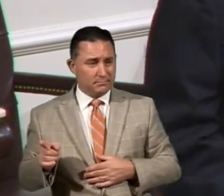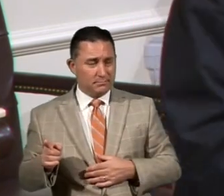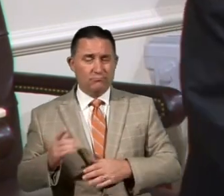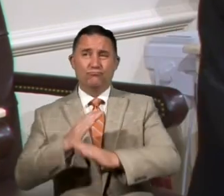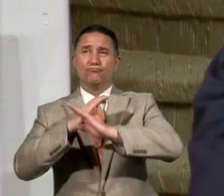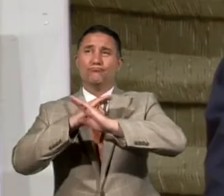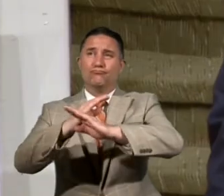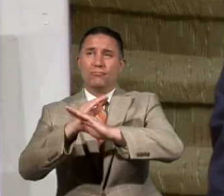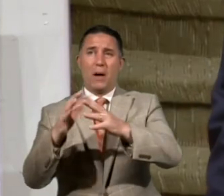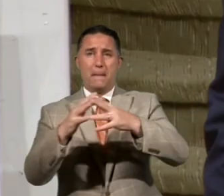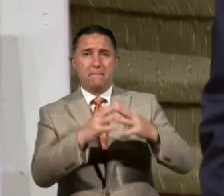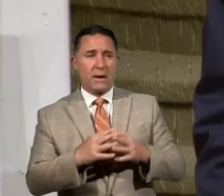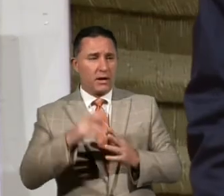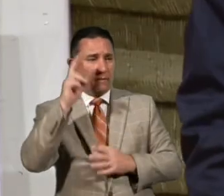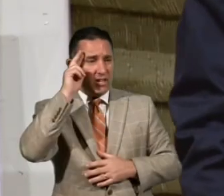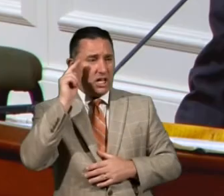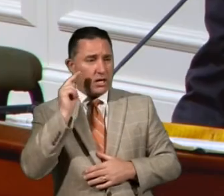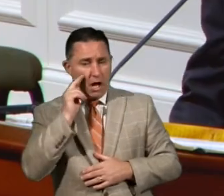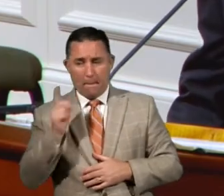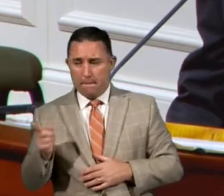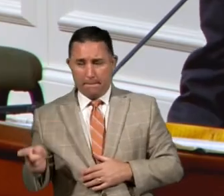defending America in Vietnam,